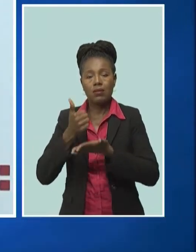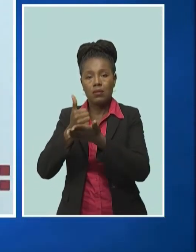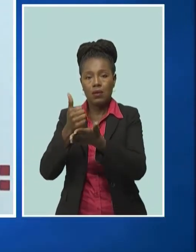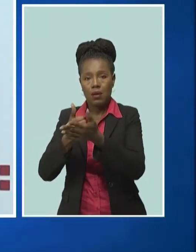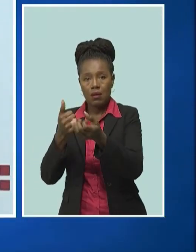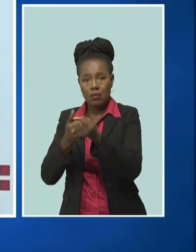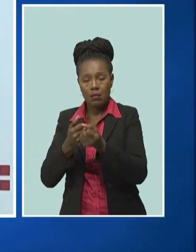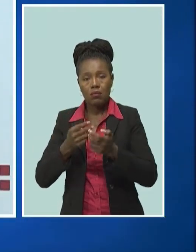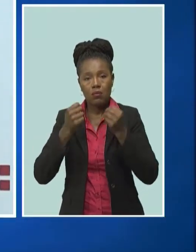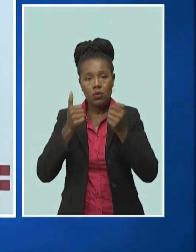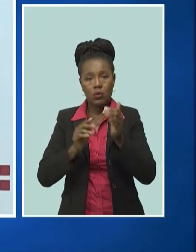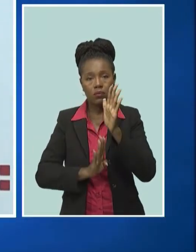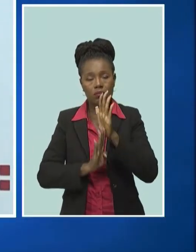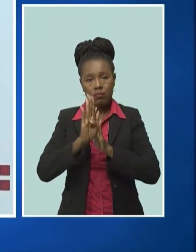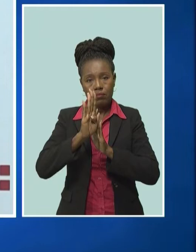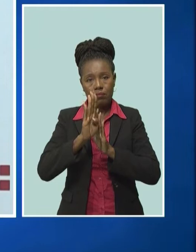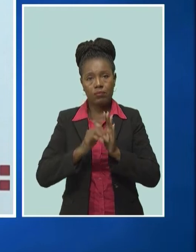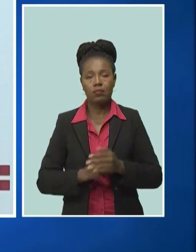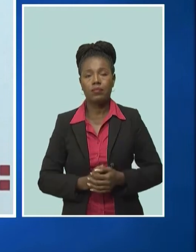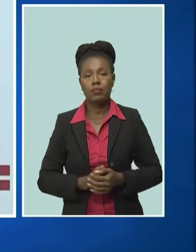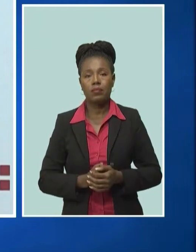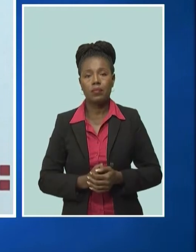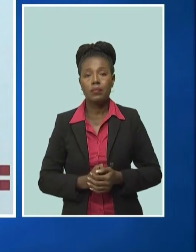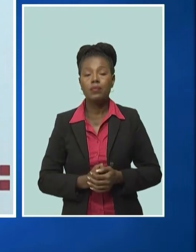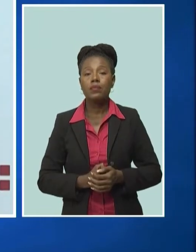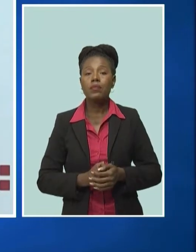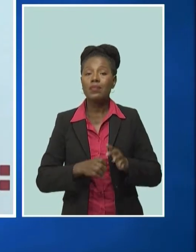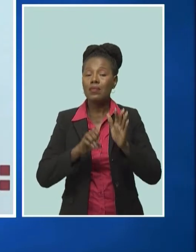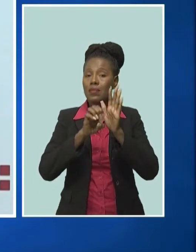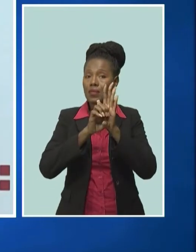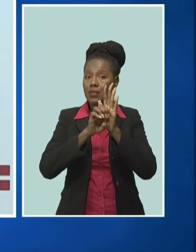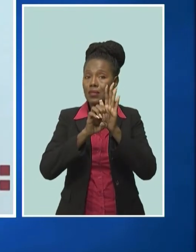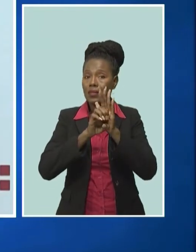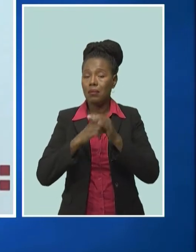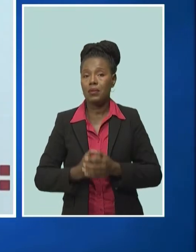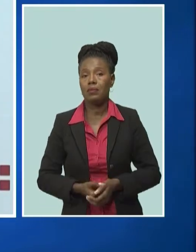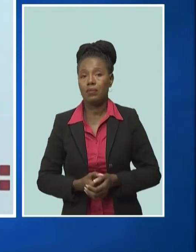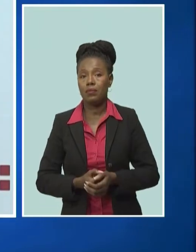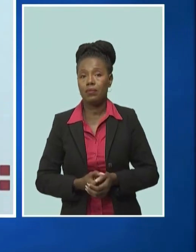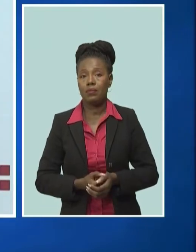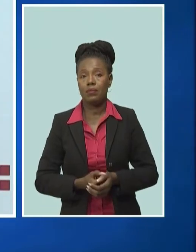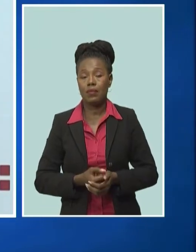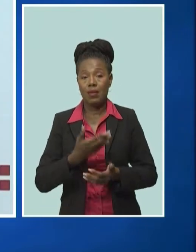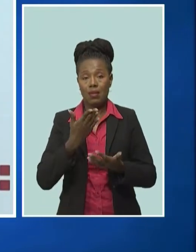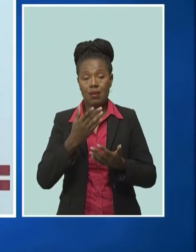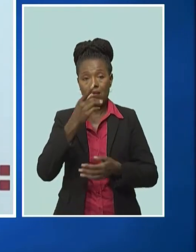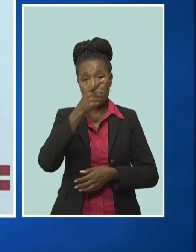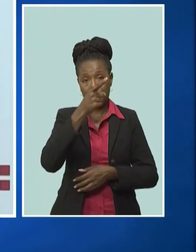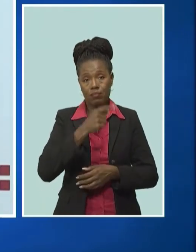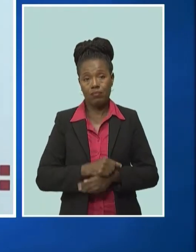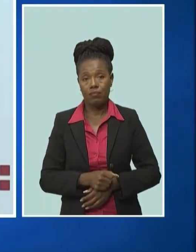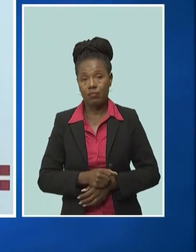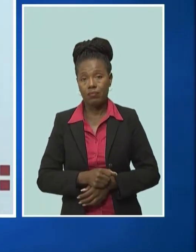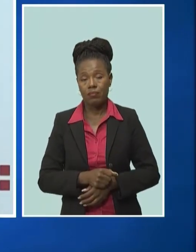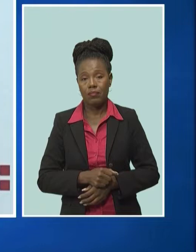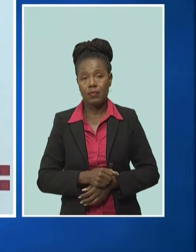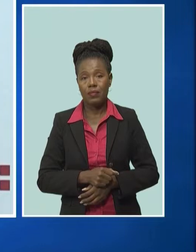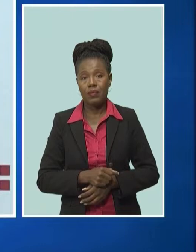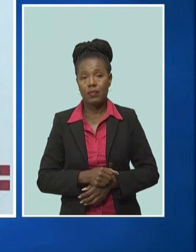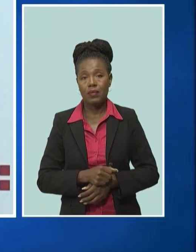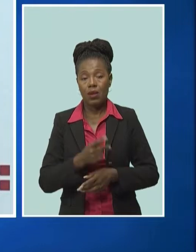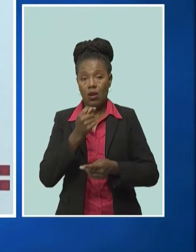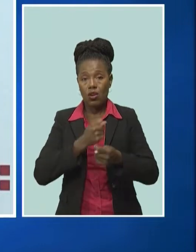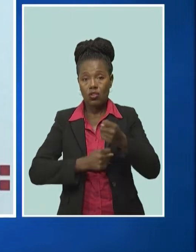more rapidly develop. I'll give you a case in point. There is a need to build a better